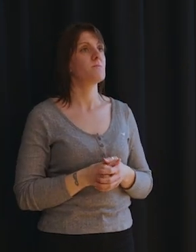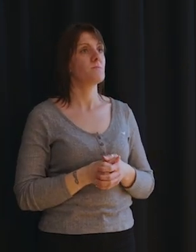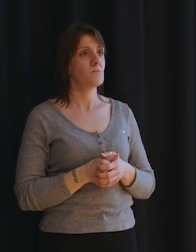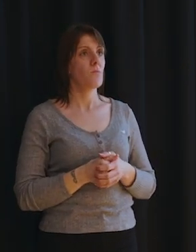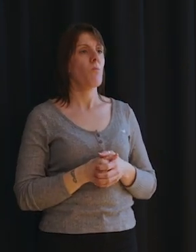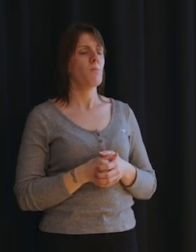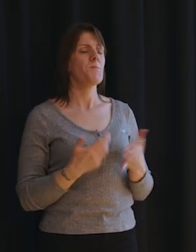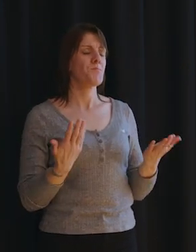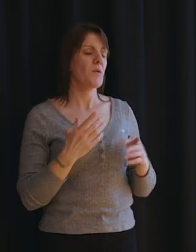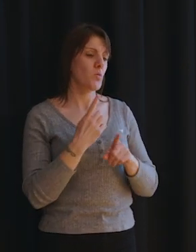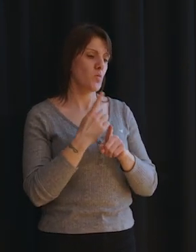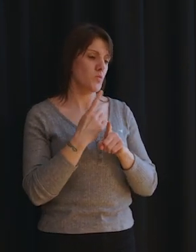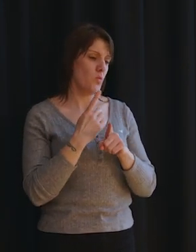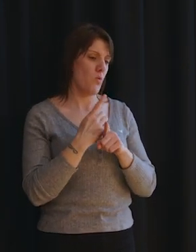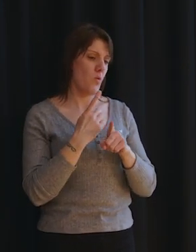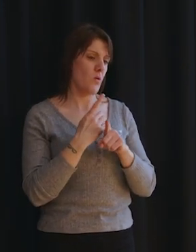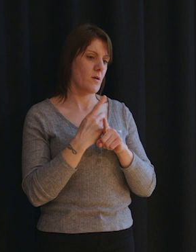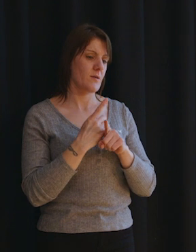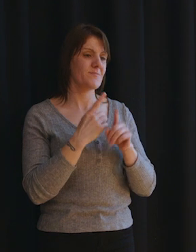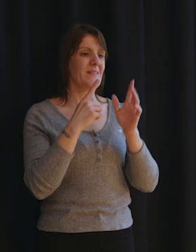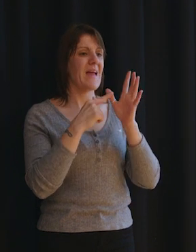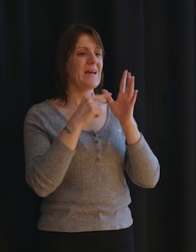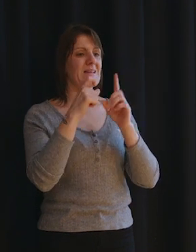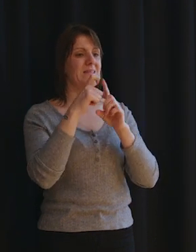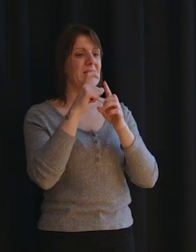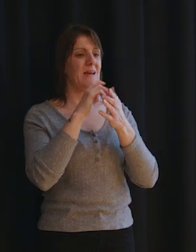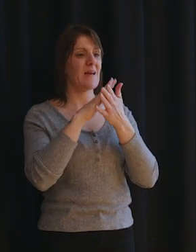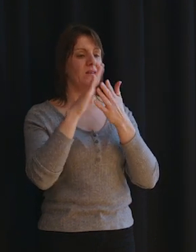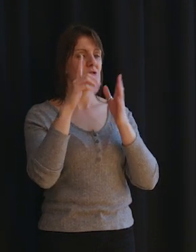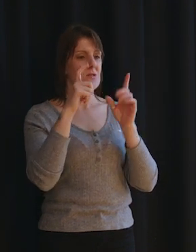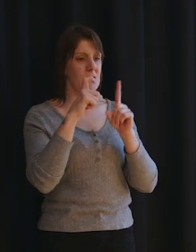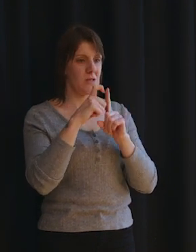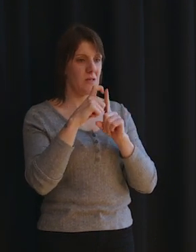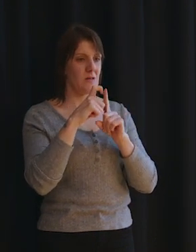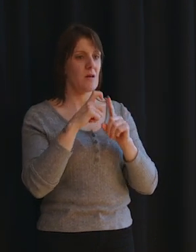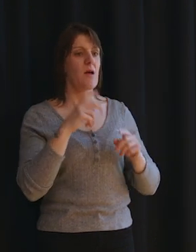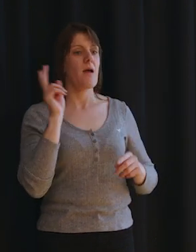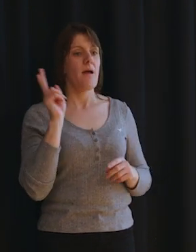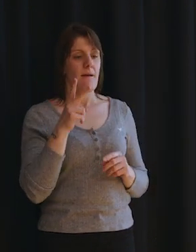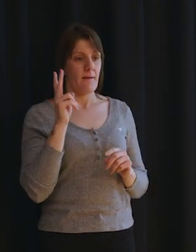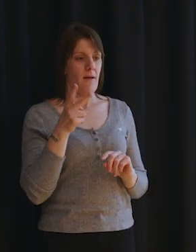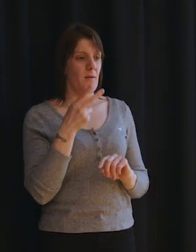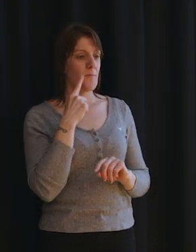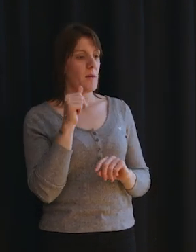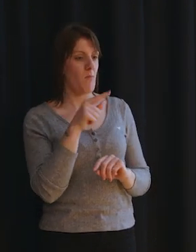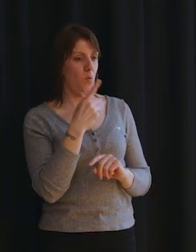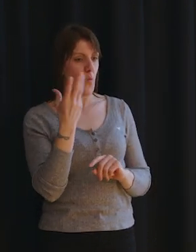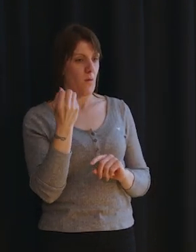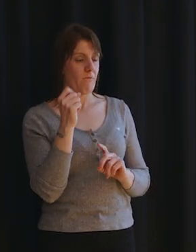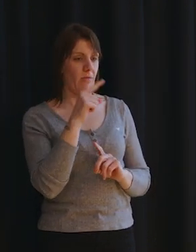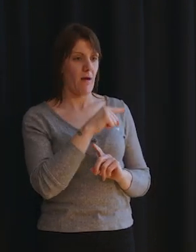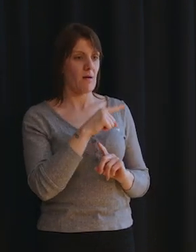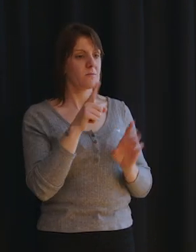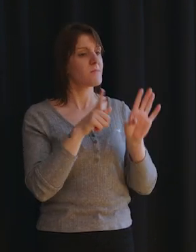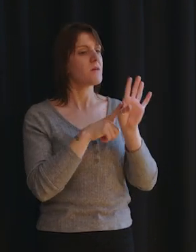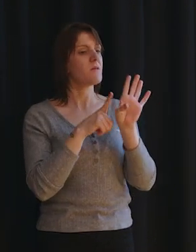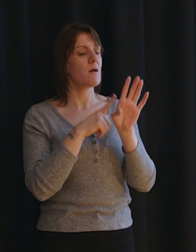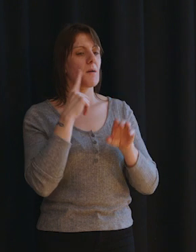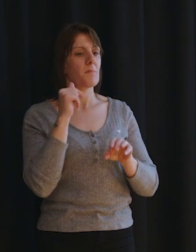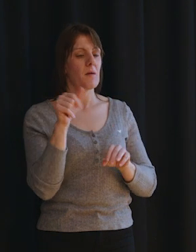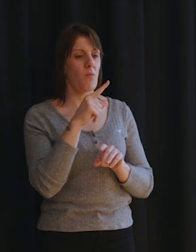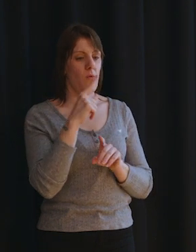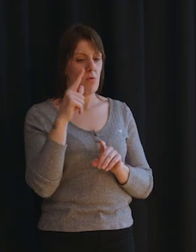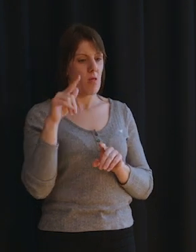So I'll just talk a little bit about ADHD. Again, for some young people with ADHD, like any young people, they